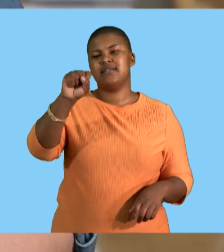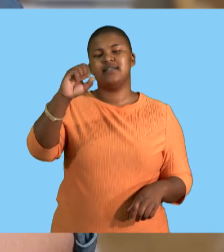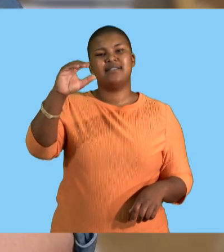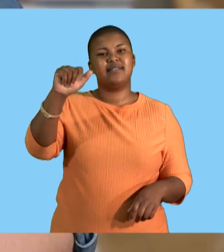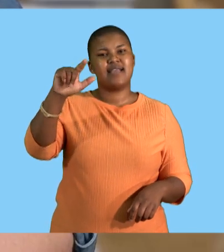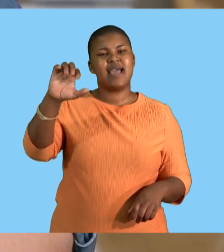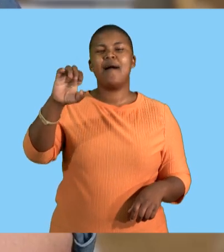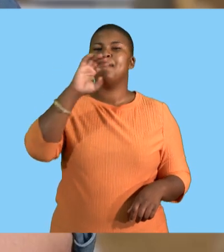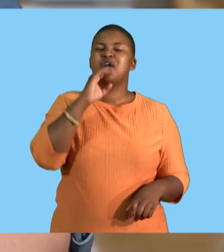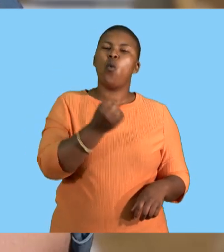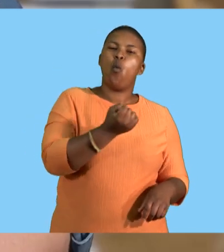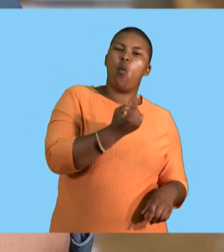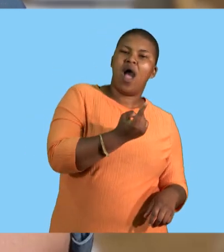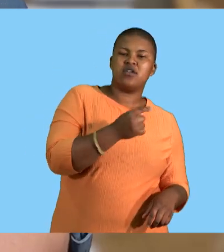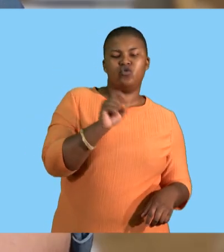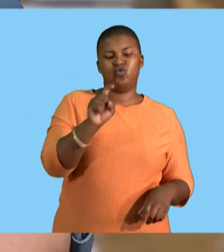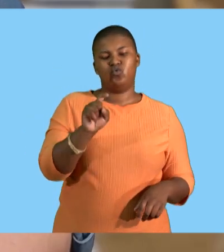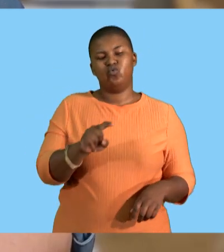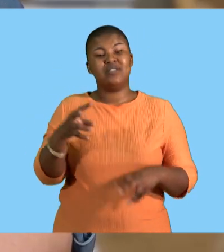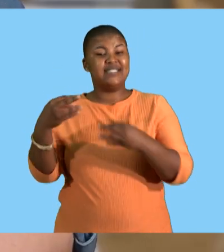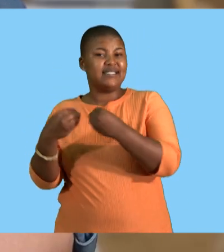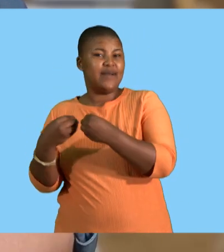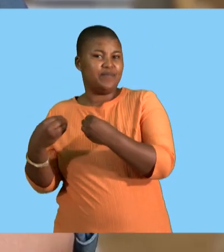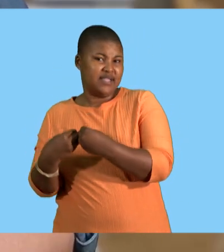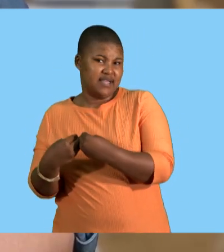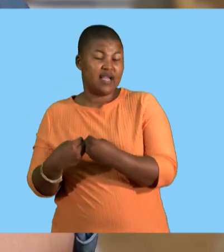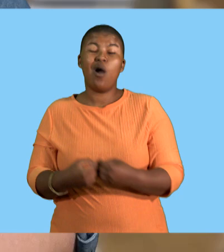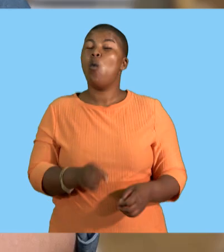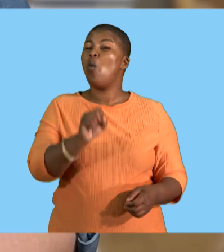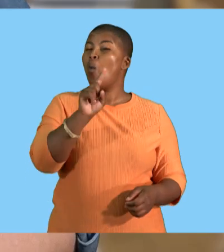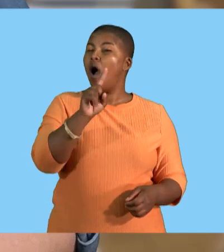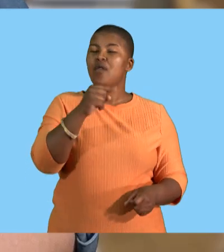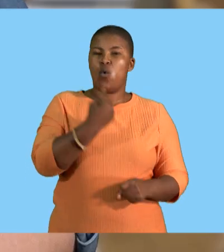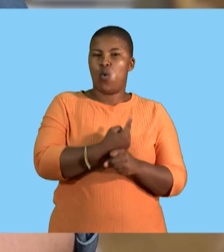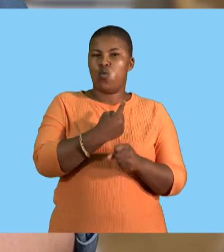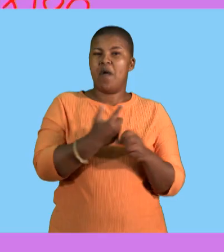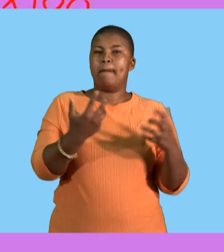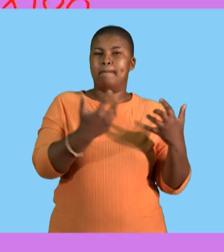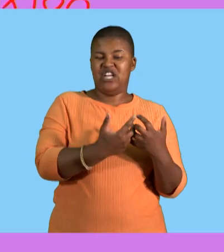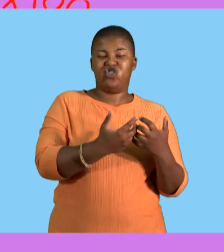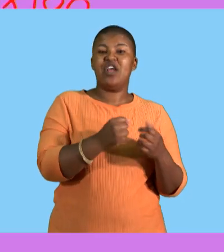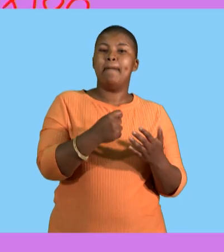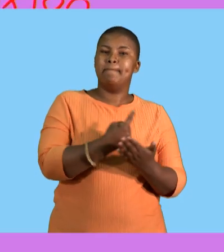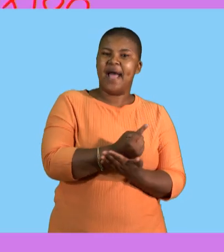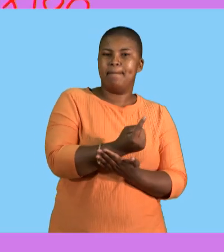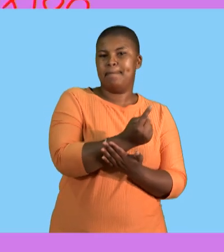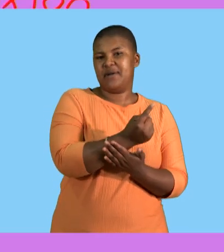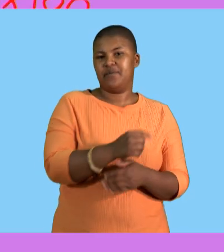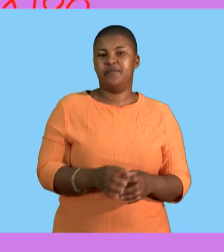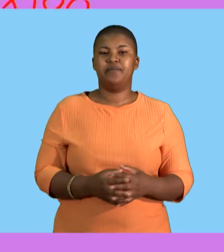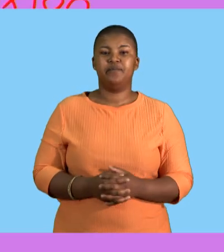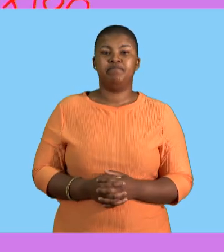or something to 1, 1 always being the map. So it's going to be 1 is